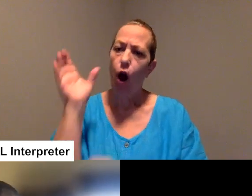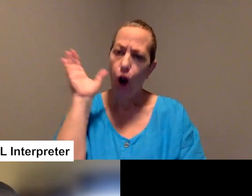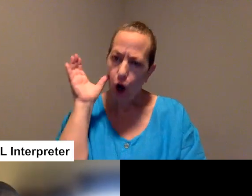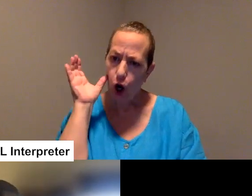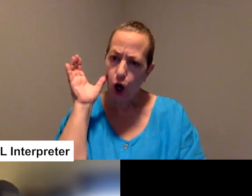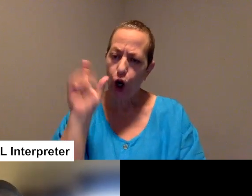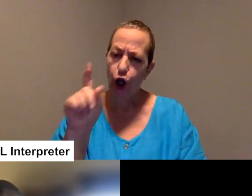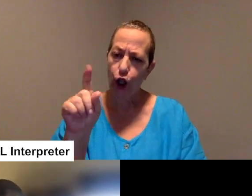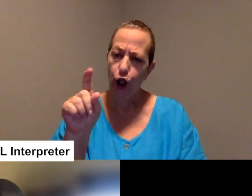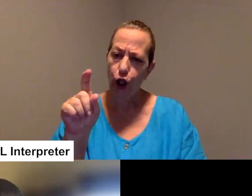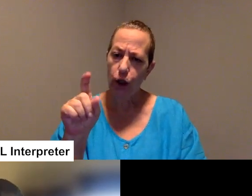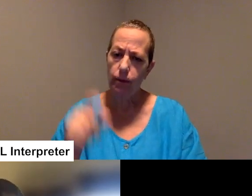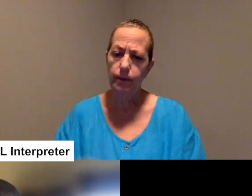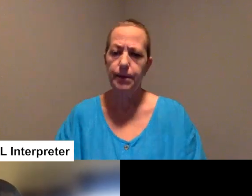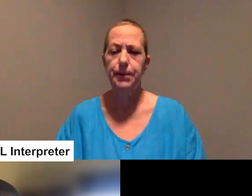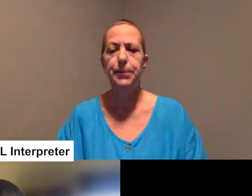I